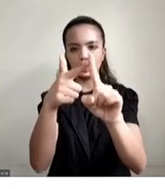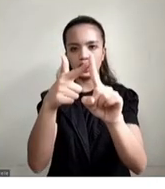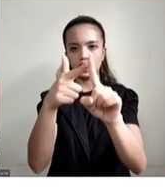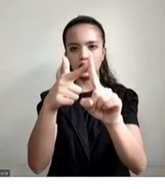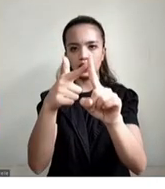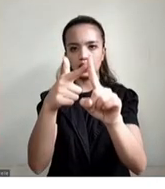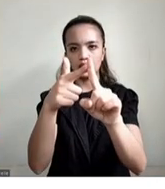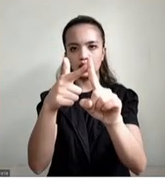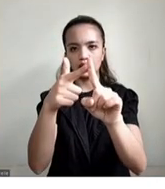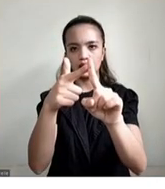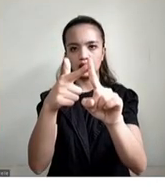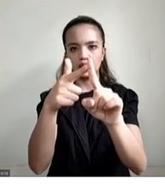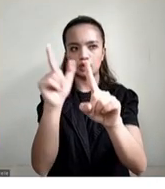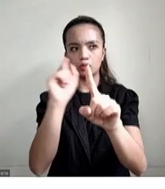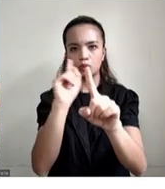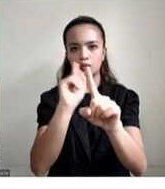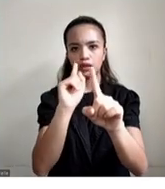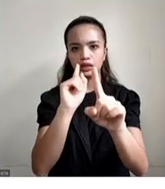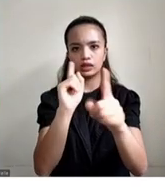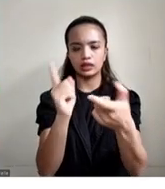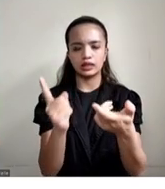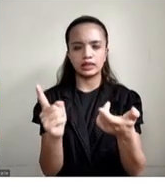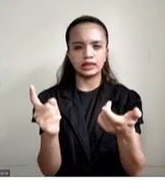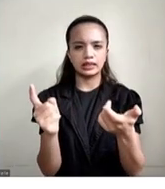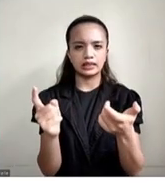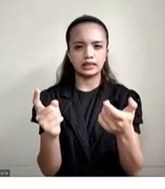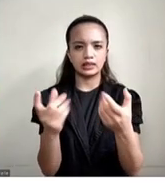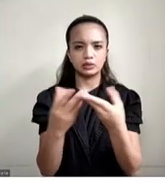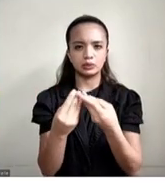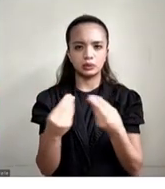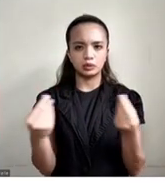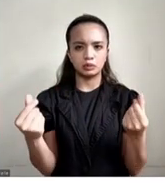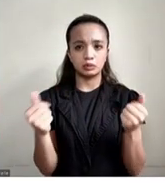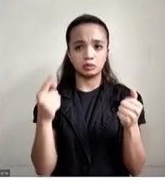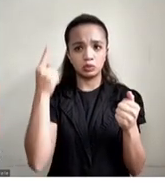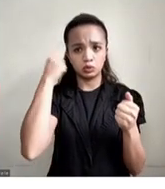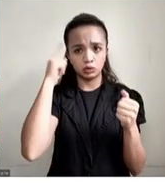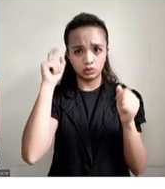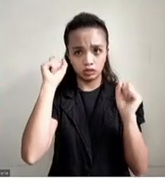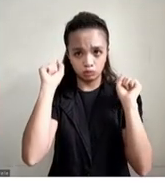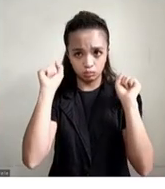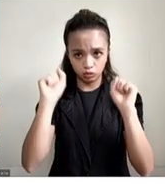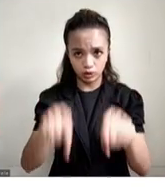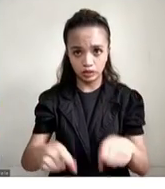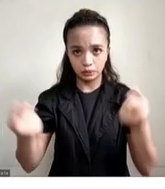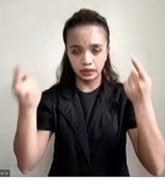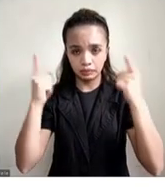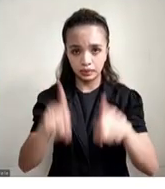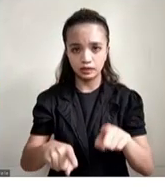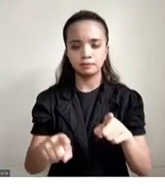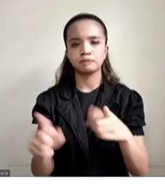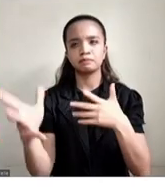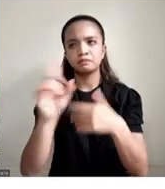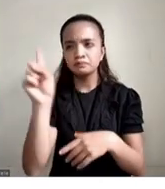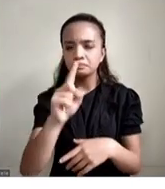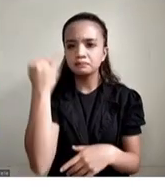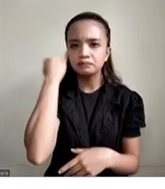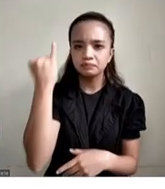the possible administration slate. Do you think this is possible, knowing what you know about the